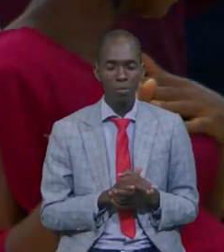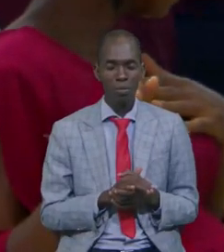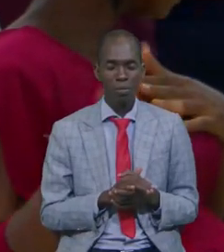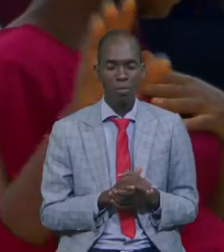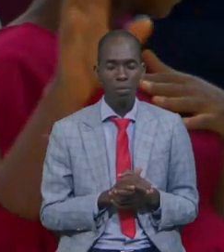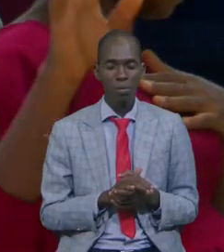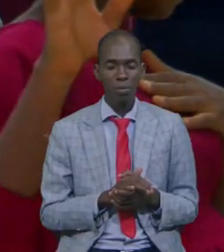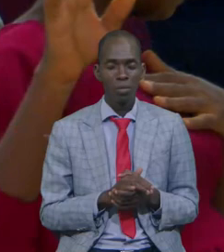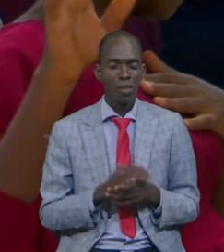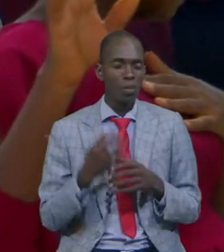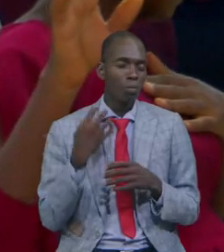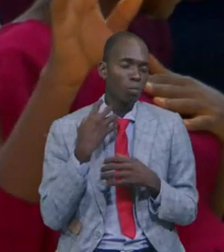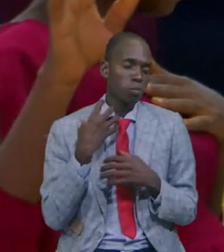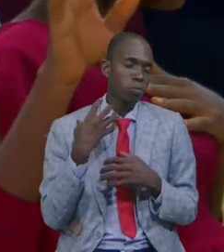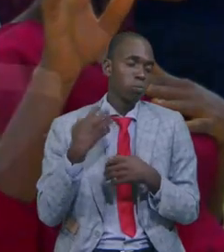Goiter,